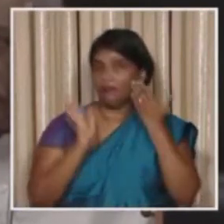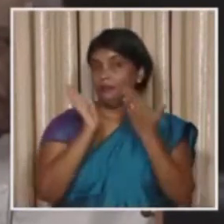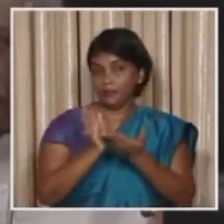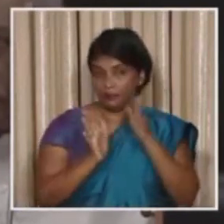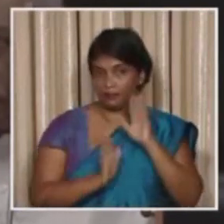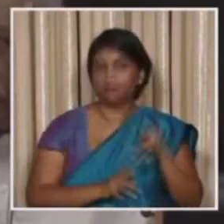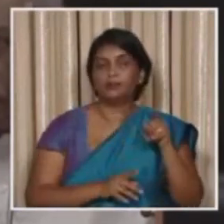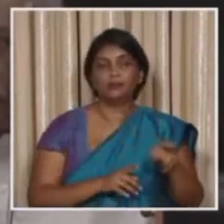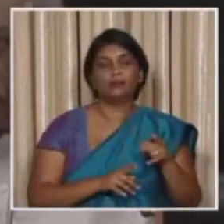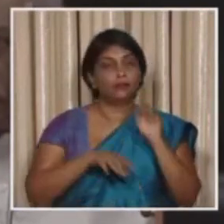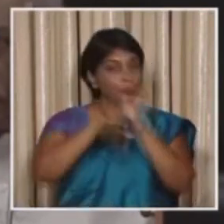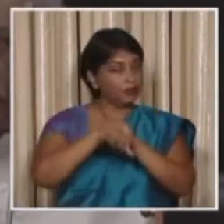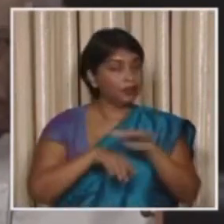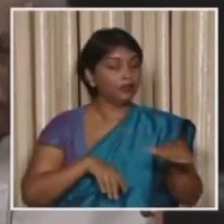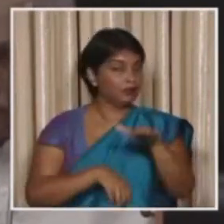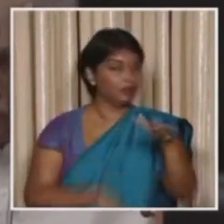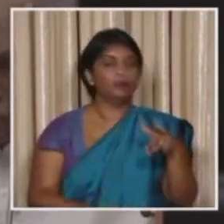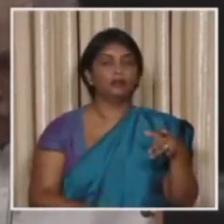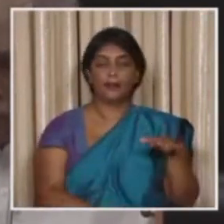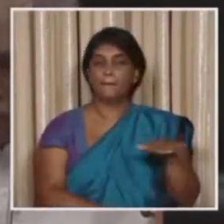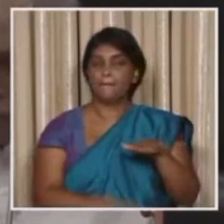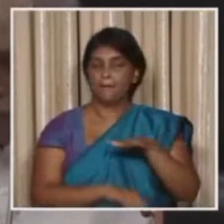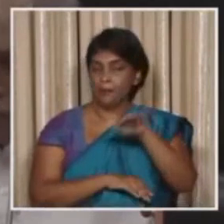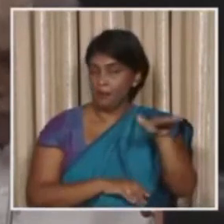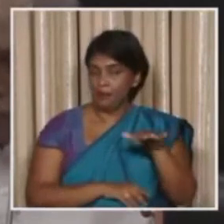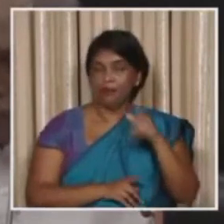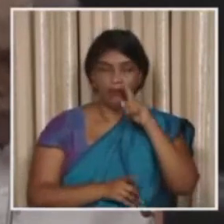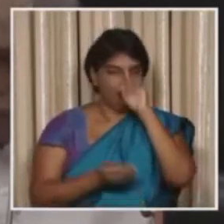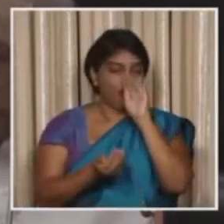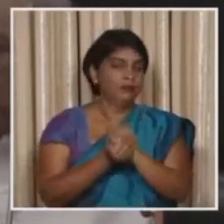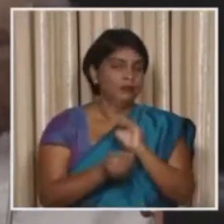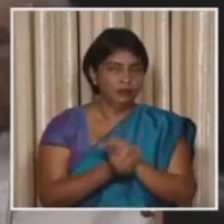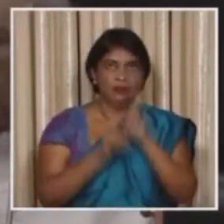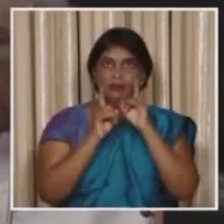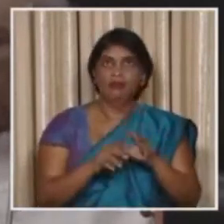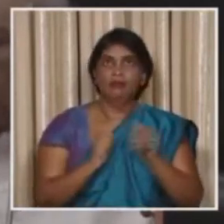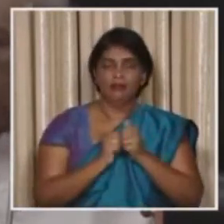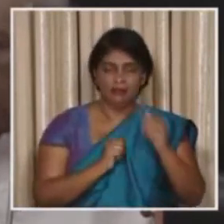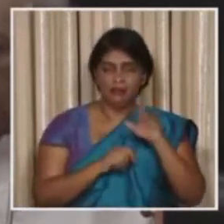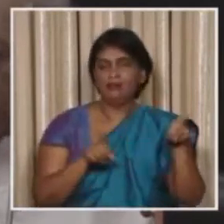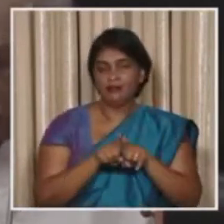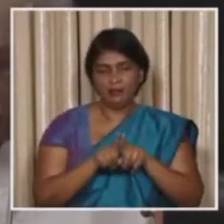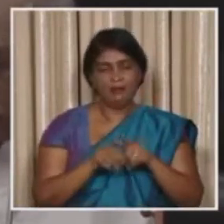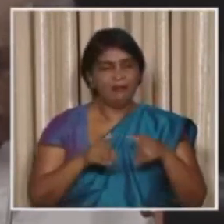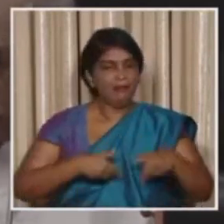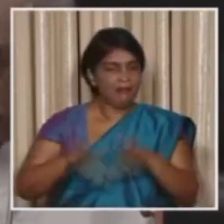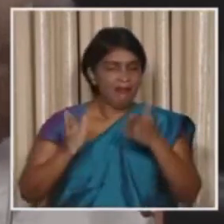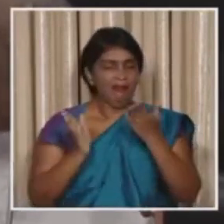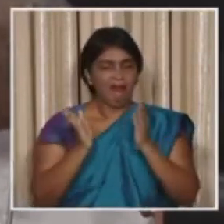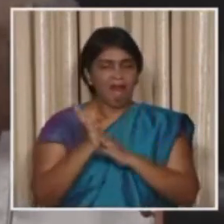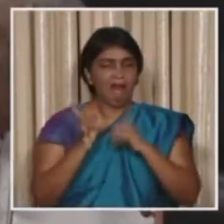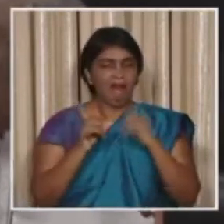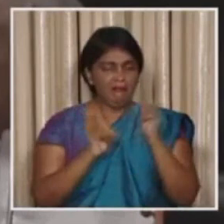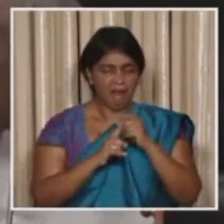be conserved and no proper acquisition to take place. Roadmap for the issuance of all country passport for Sri